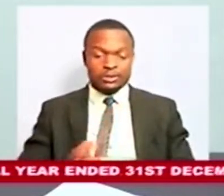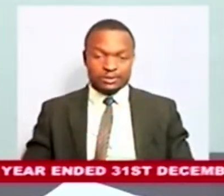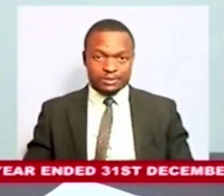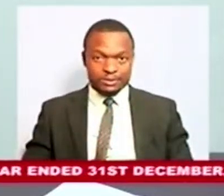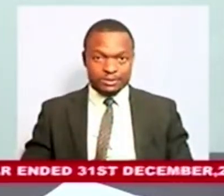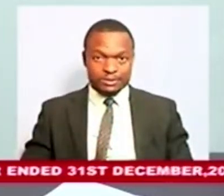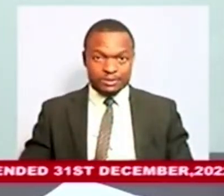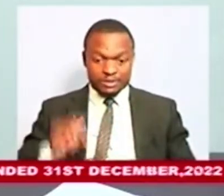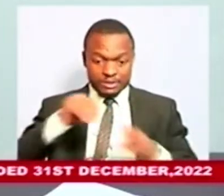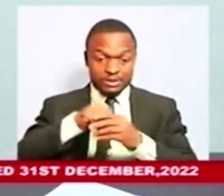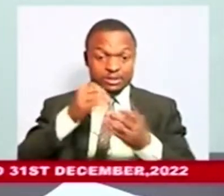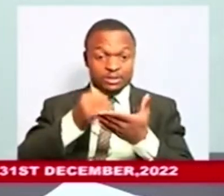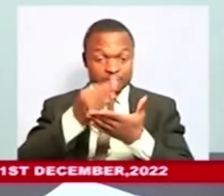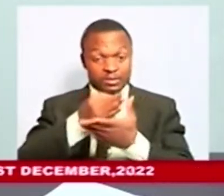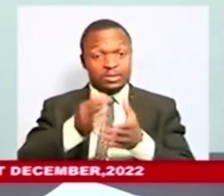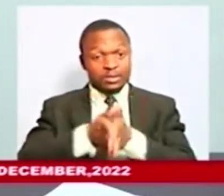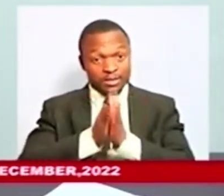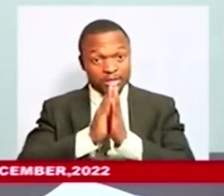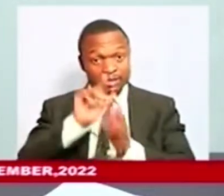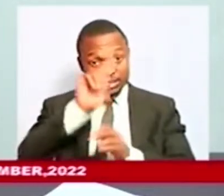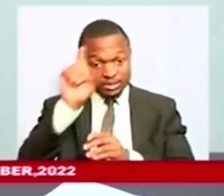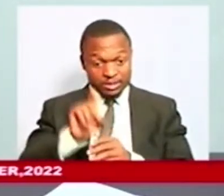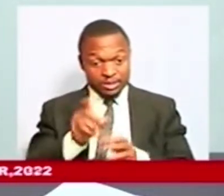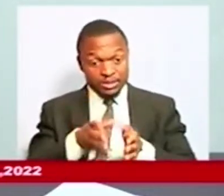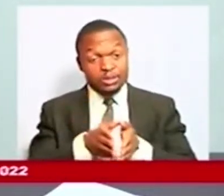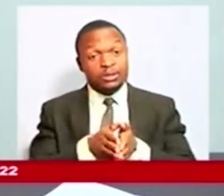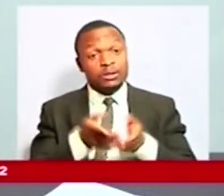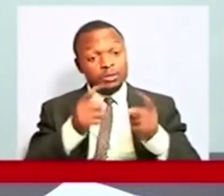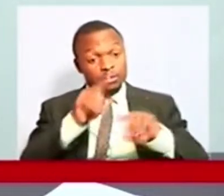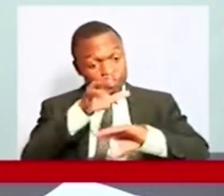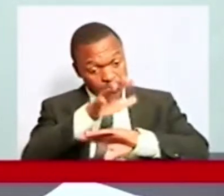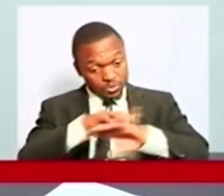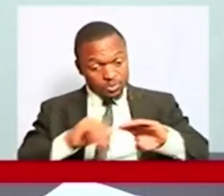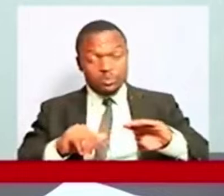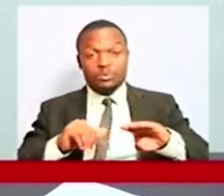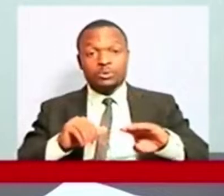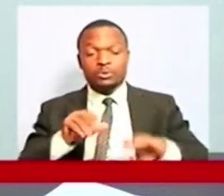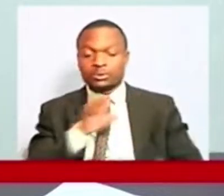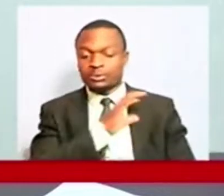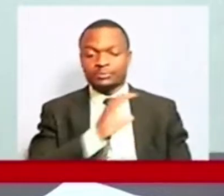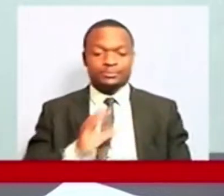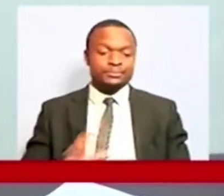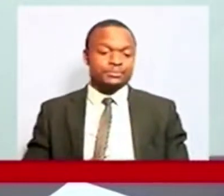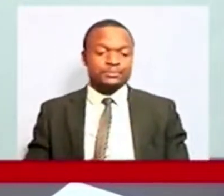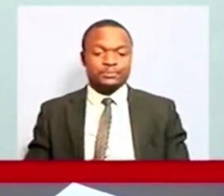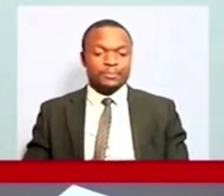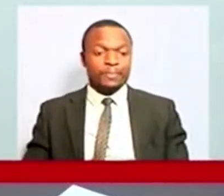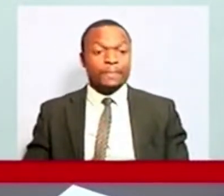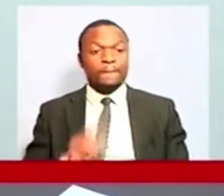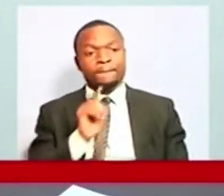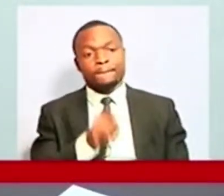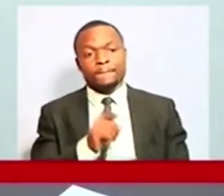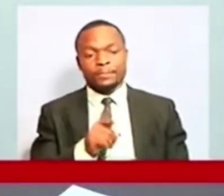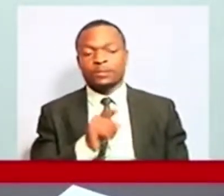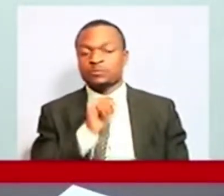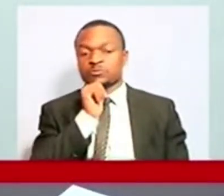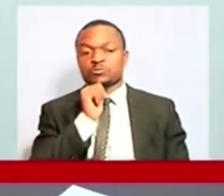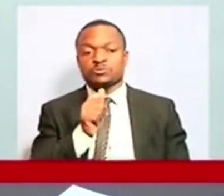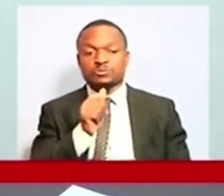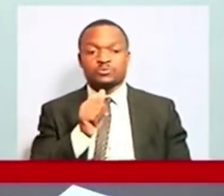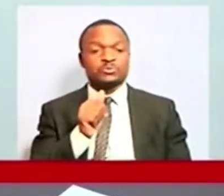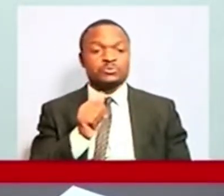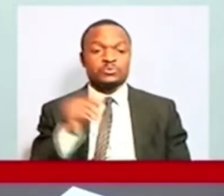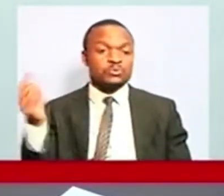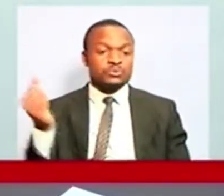question because you have indicated that when you called the contractor, he could not avail, and he said